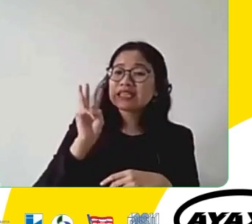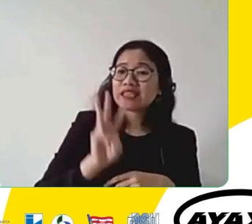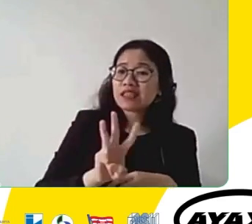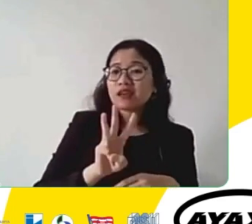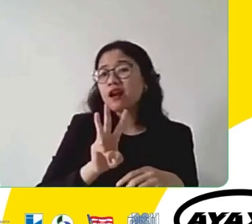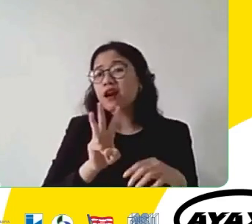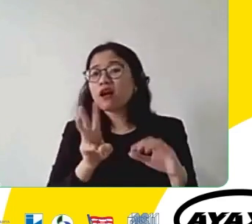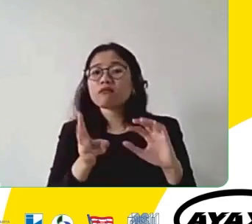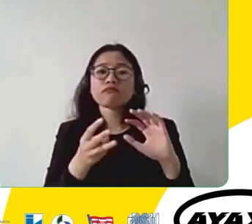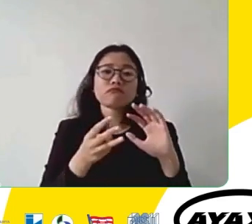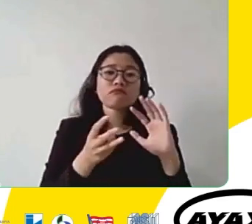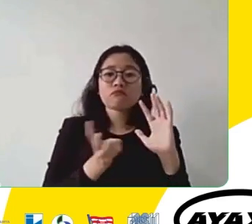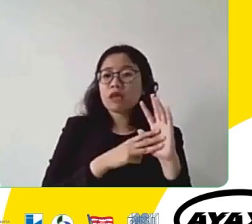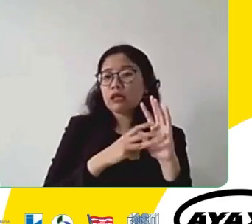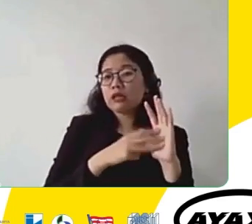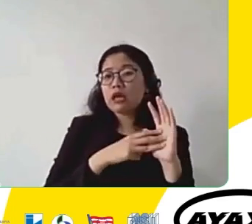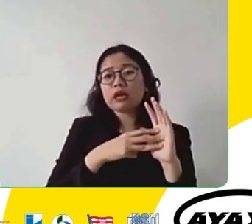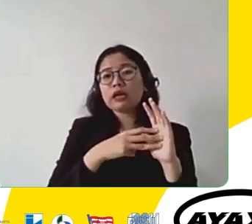And this also